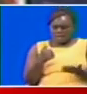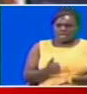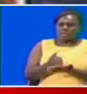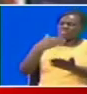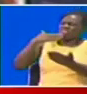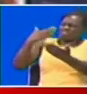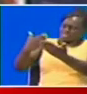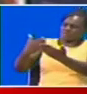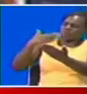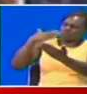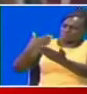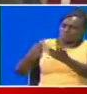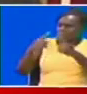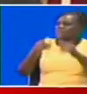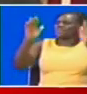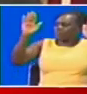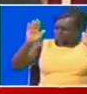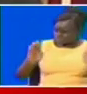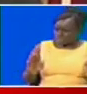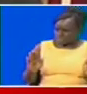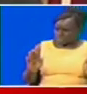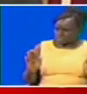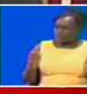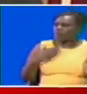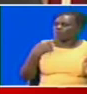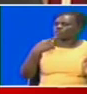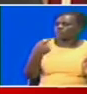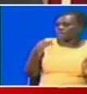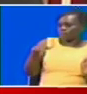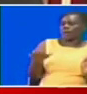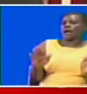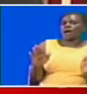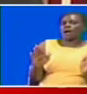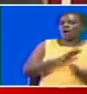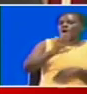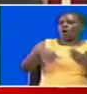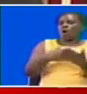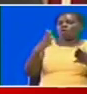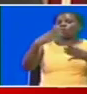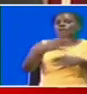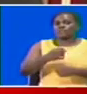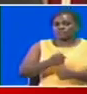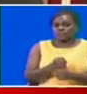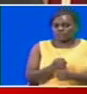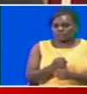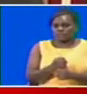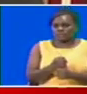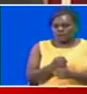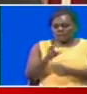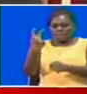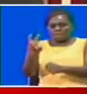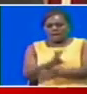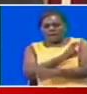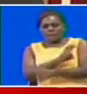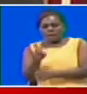want to say thank you. But more importantly, we want to tell them and all these organizations that the monitoring of